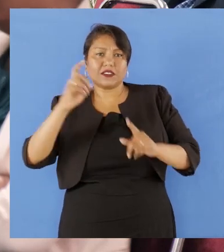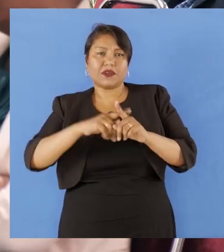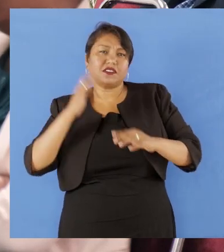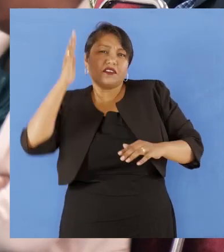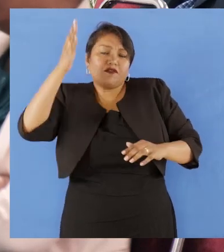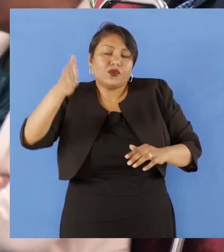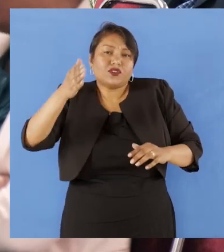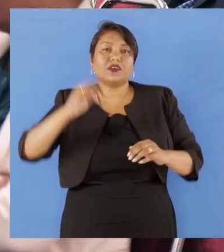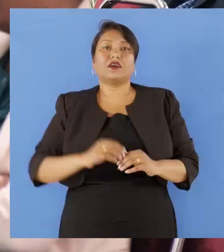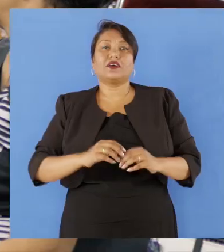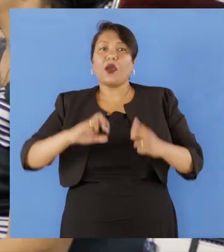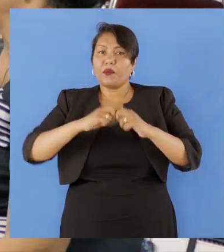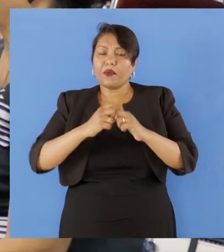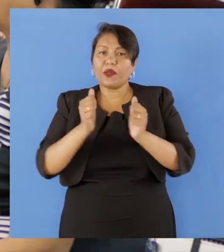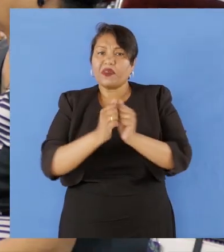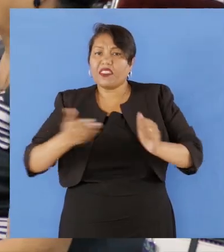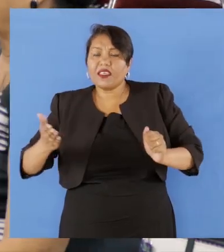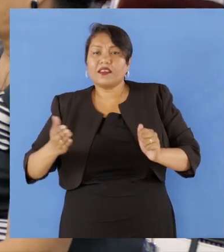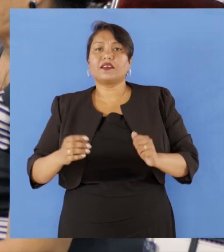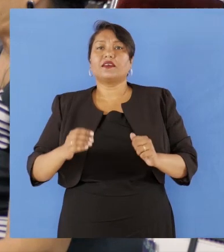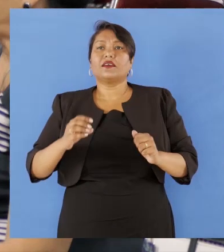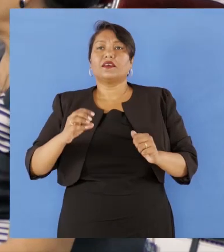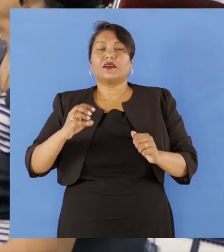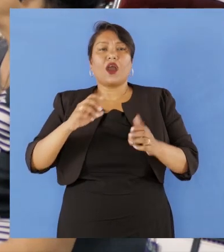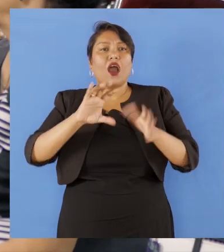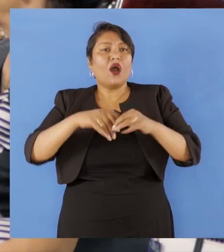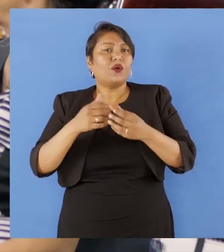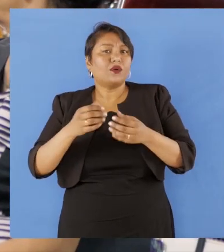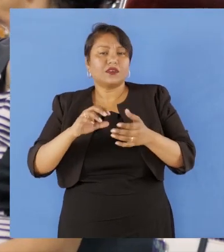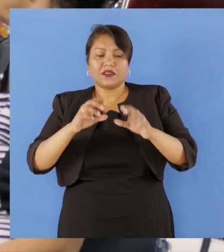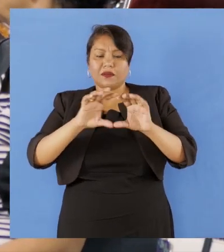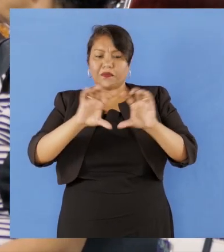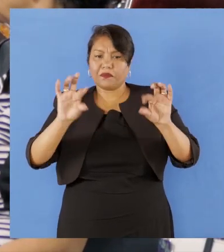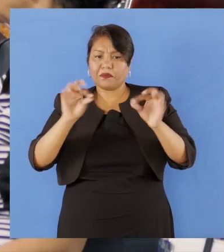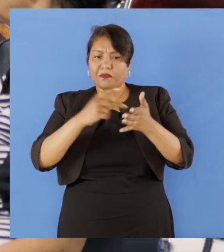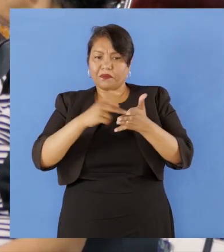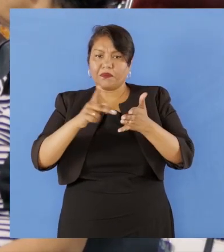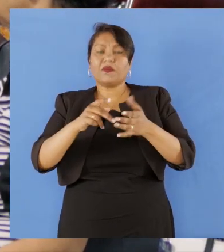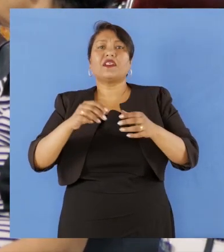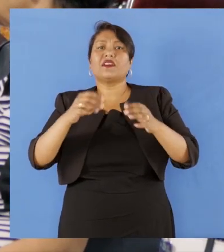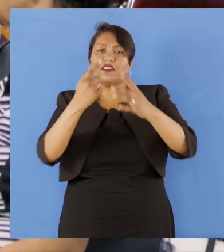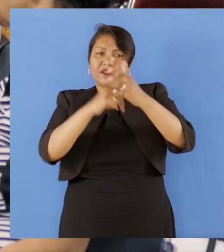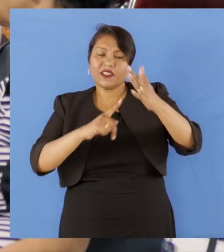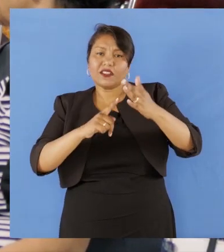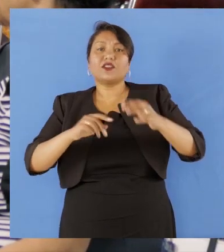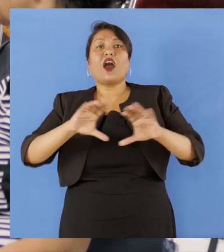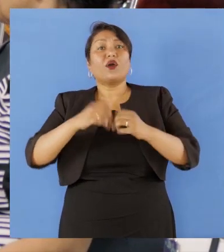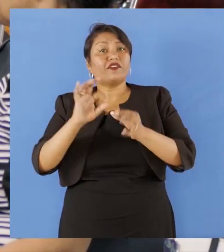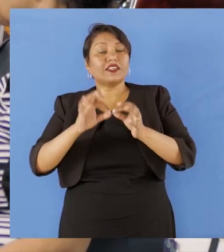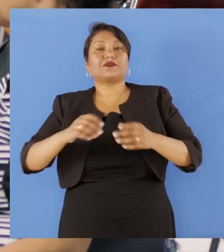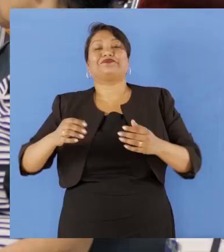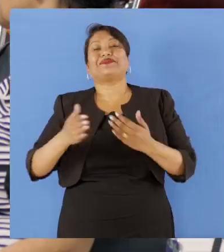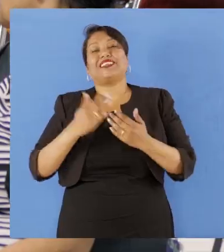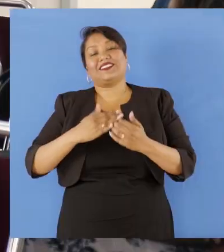so by the time you have to go back and redress now, let us assume it have a 6 months warranty. You pull out your receipt, oops, it's nearly blank because